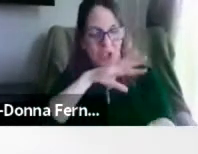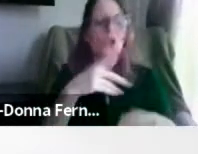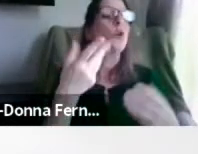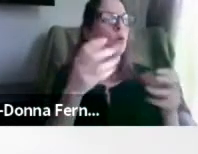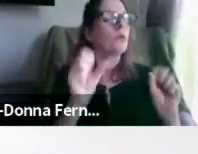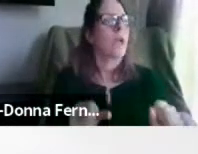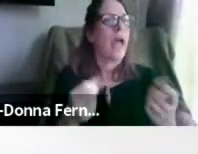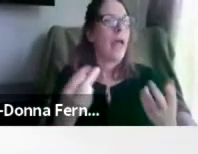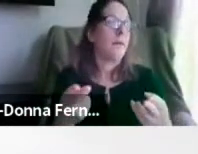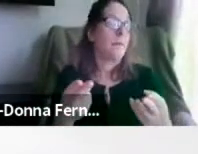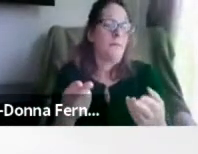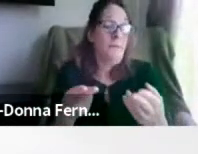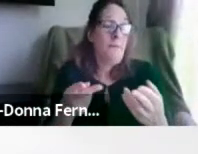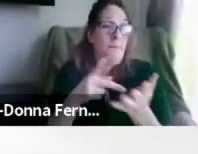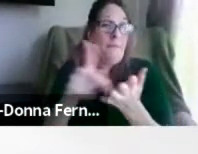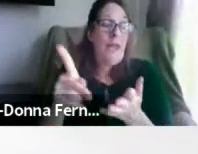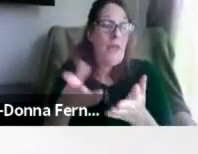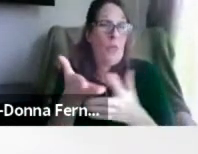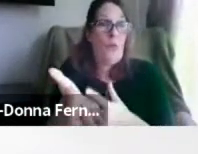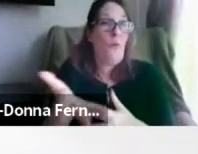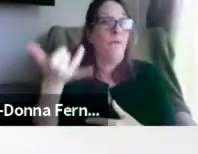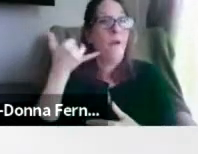do pay through the phone.